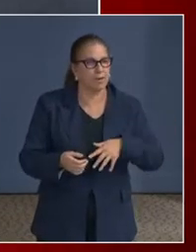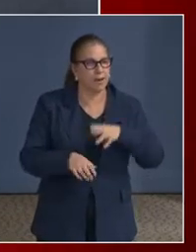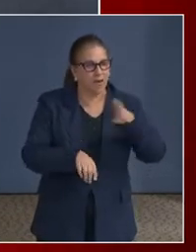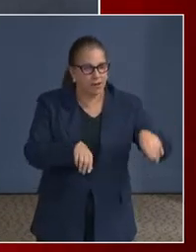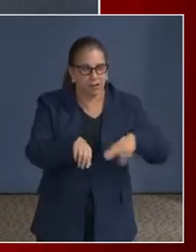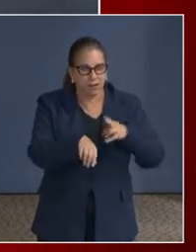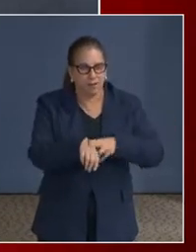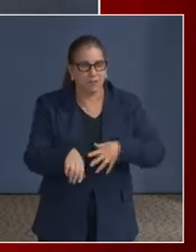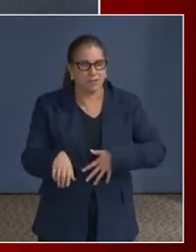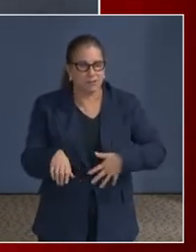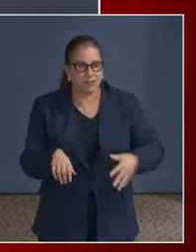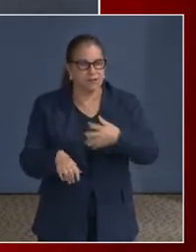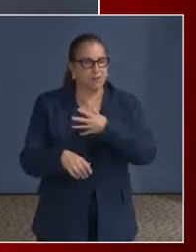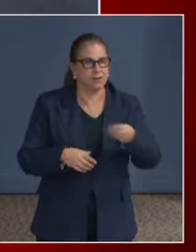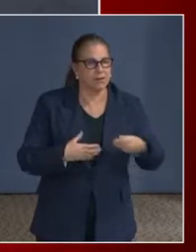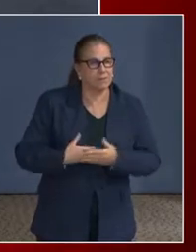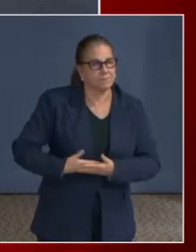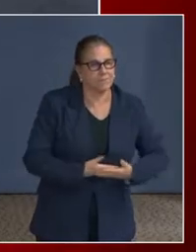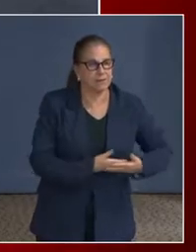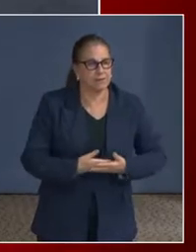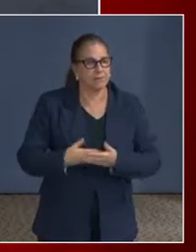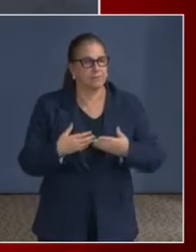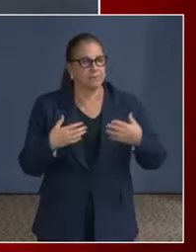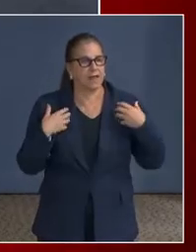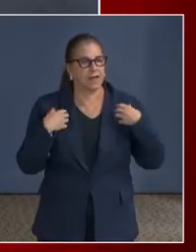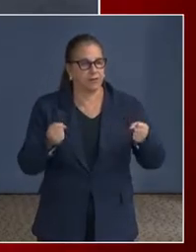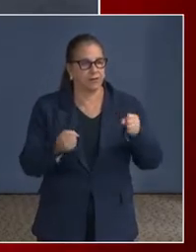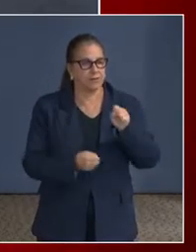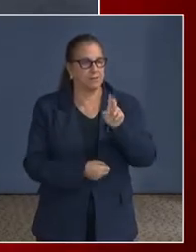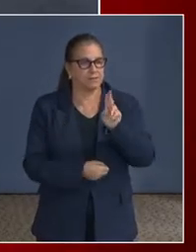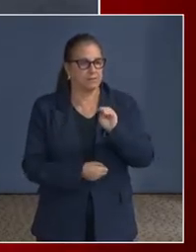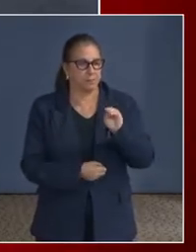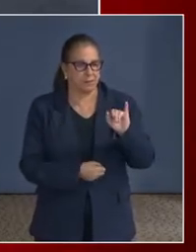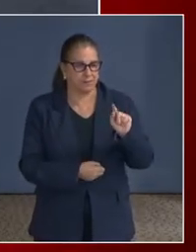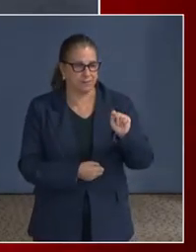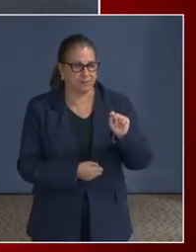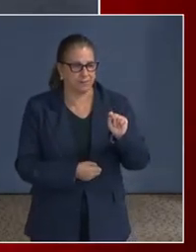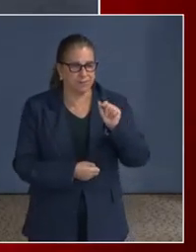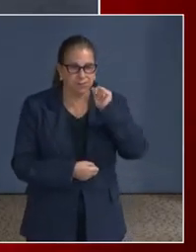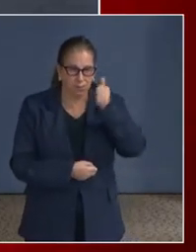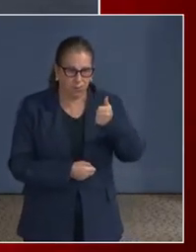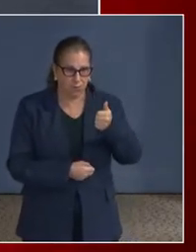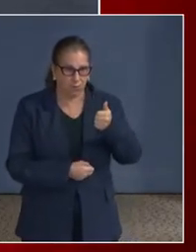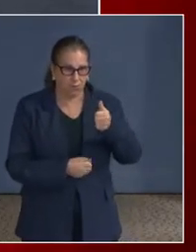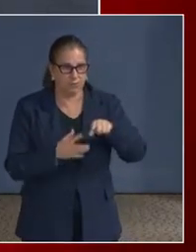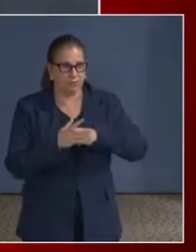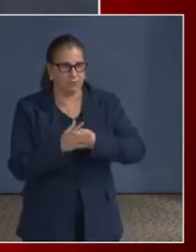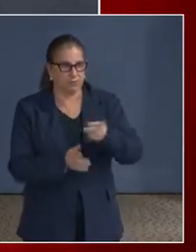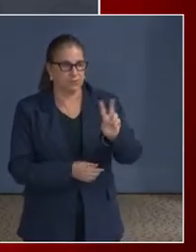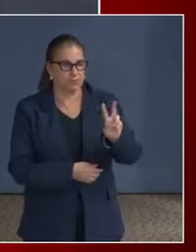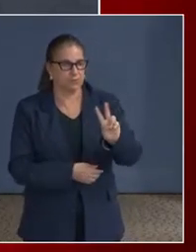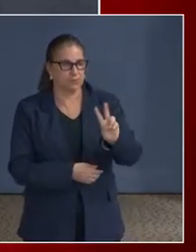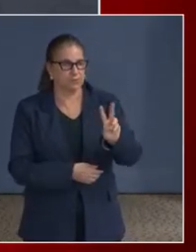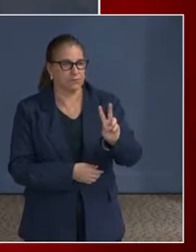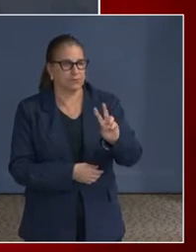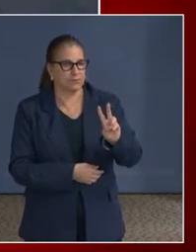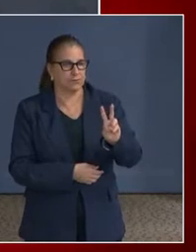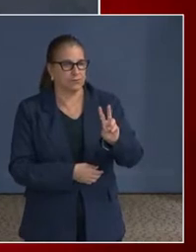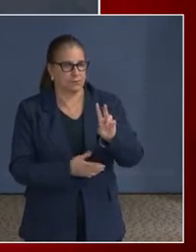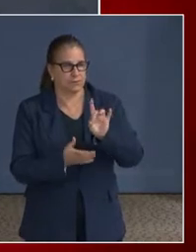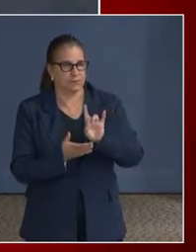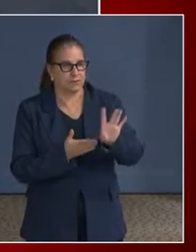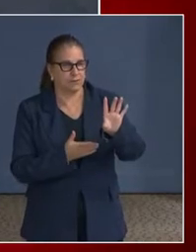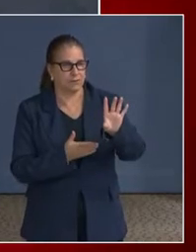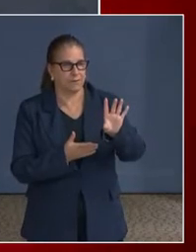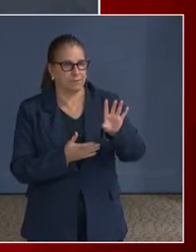the presentation is tomorrow at 2:15, I believe. I will be on a panel along with Dr.